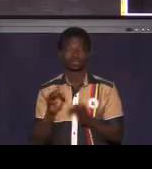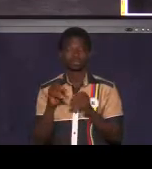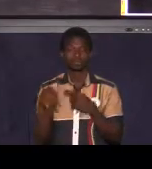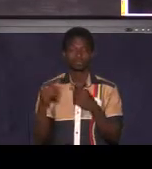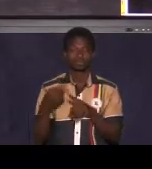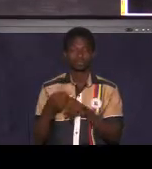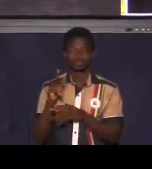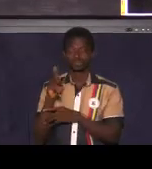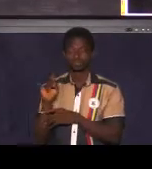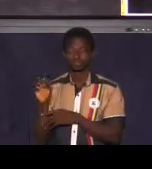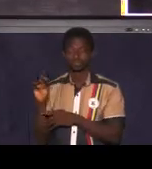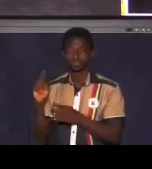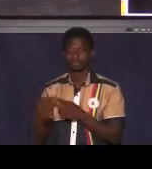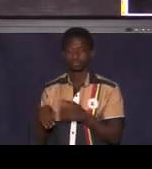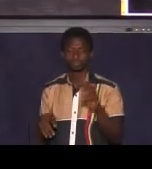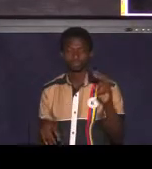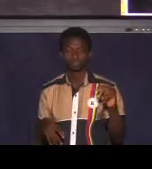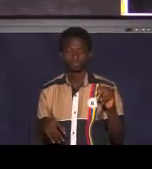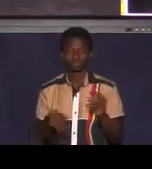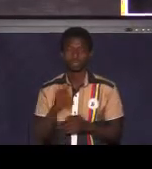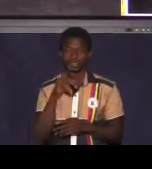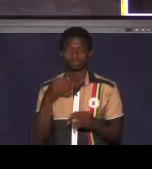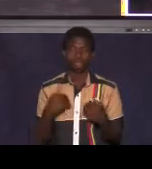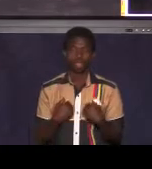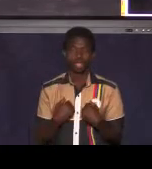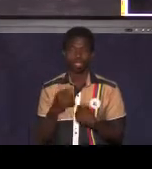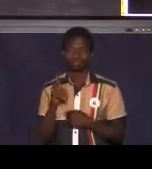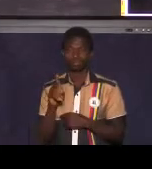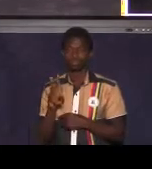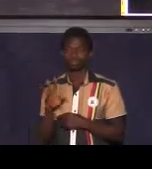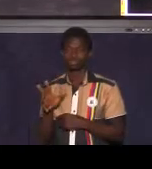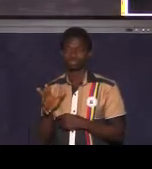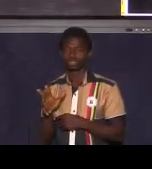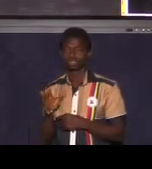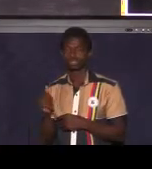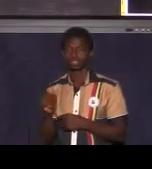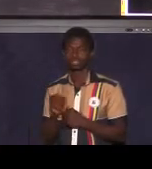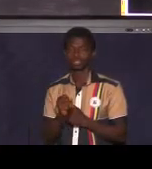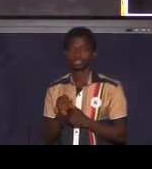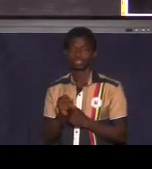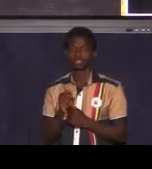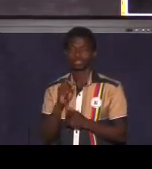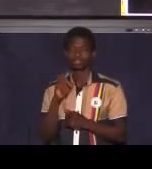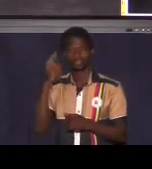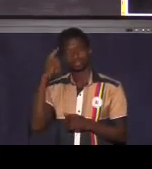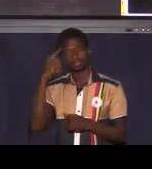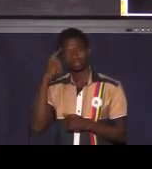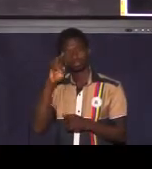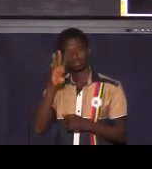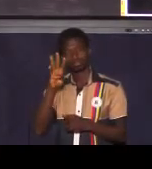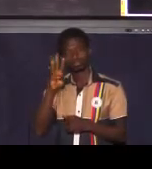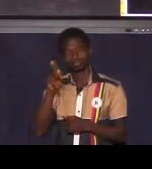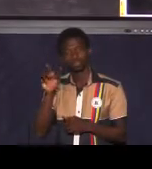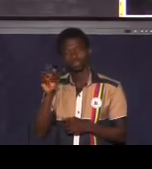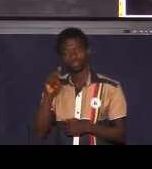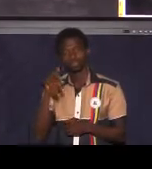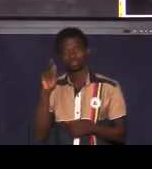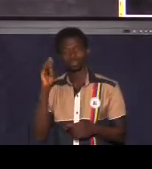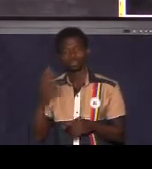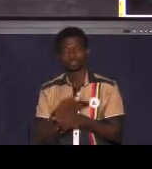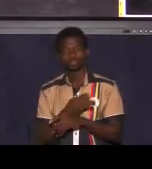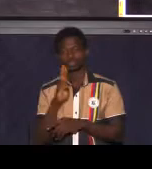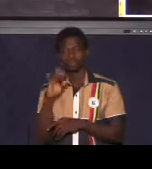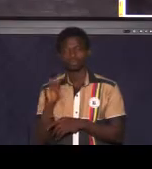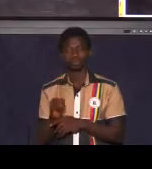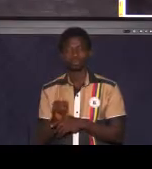So if you're going from kilometer to meter, between kilometer and meter, you have 1, 2, 3 tens. So that means your 4 kilometers, you have to